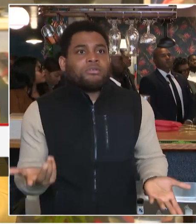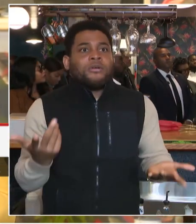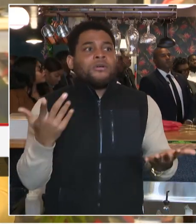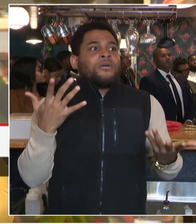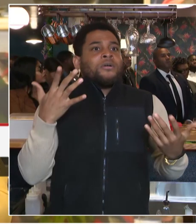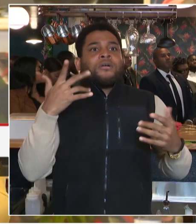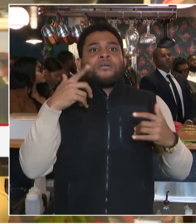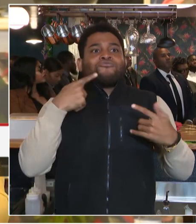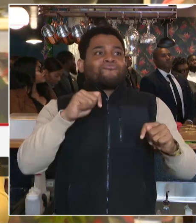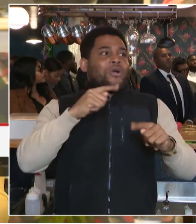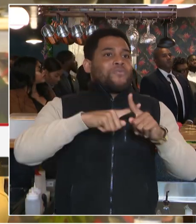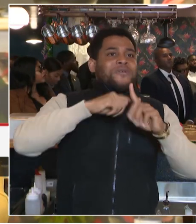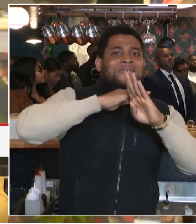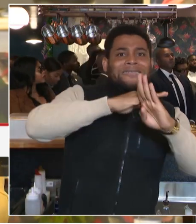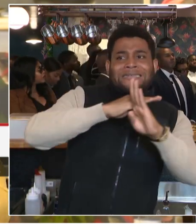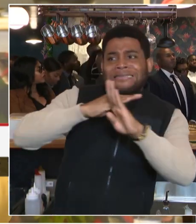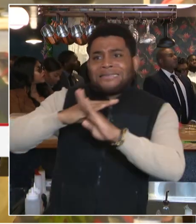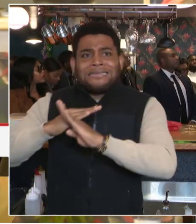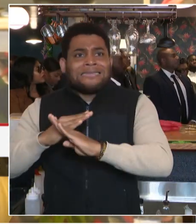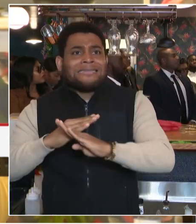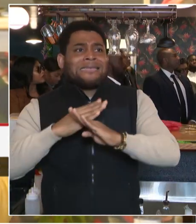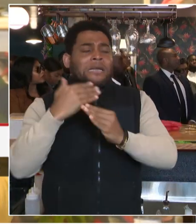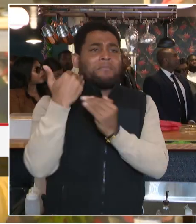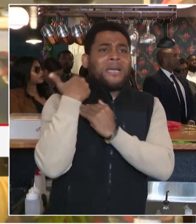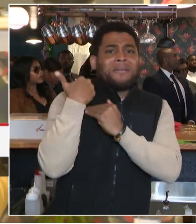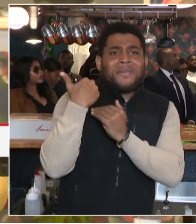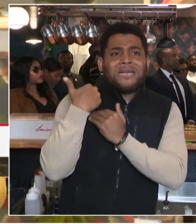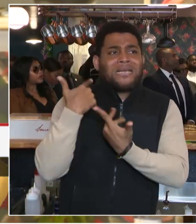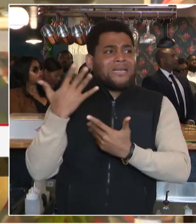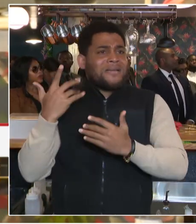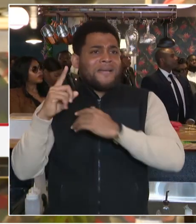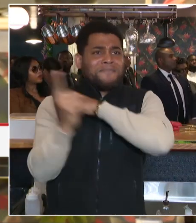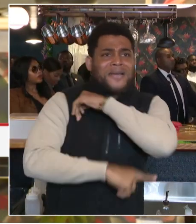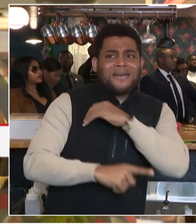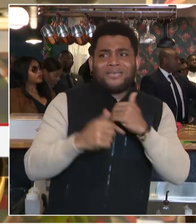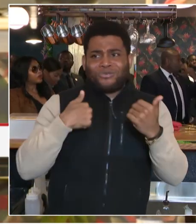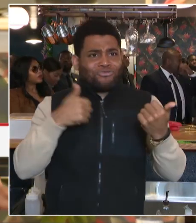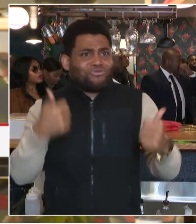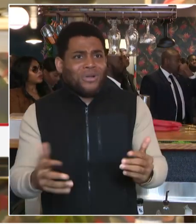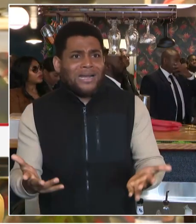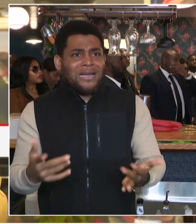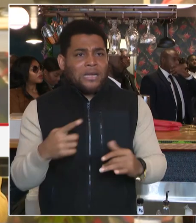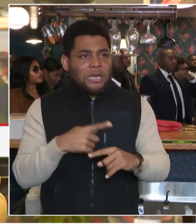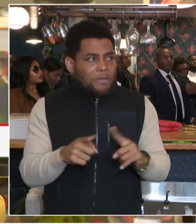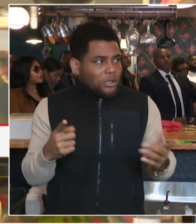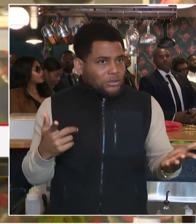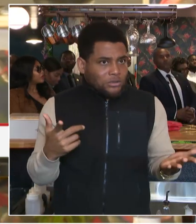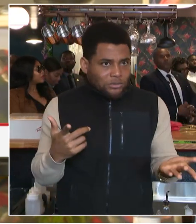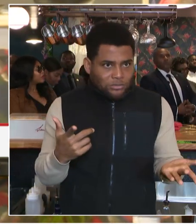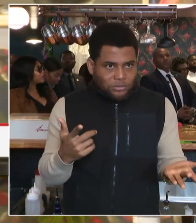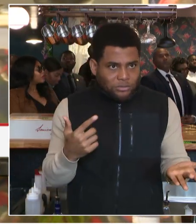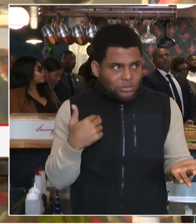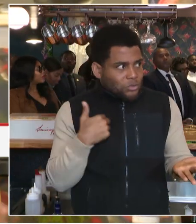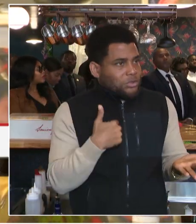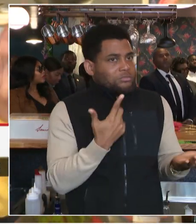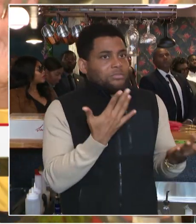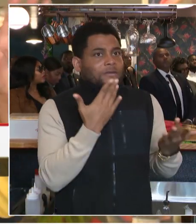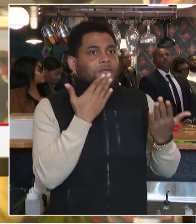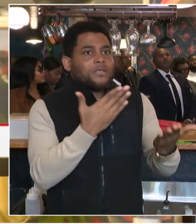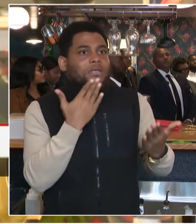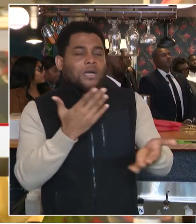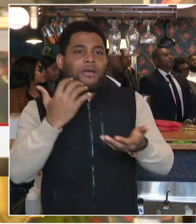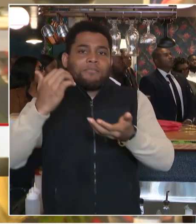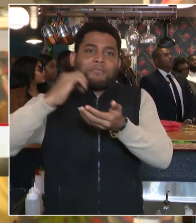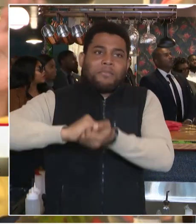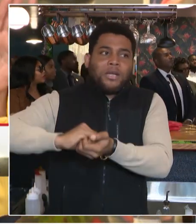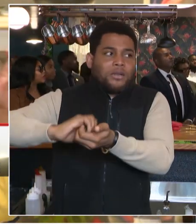opportunity and accountability as well. We are also very grateful for increased partnerships that we have, not